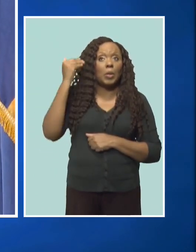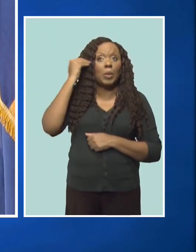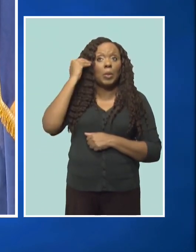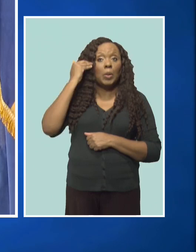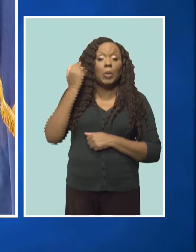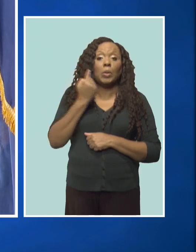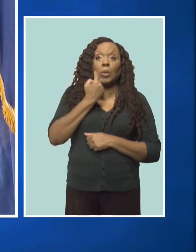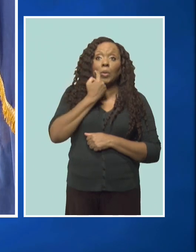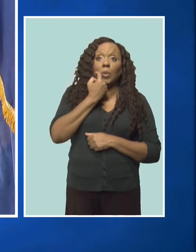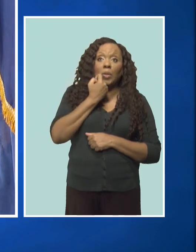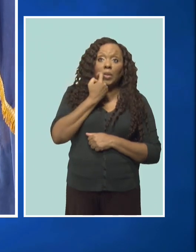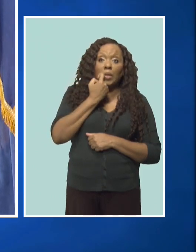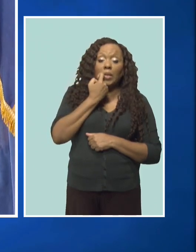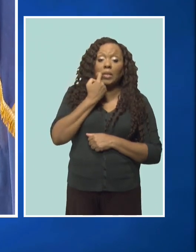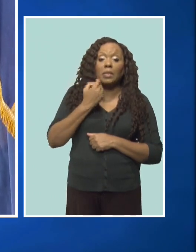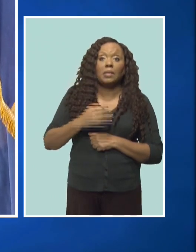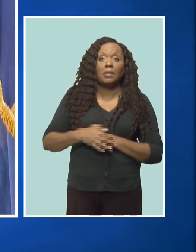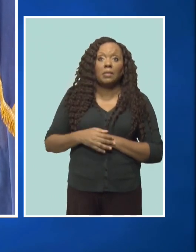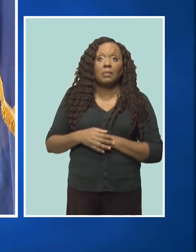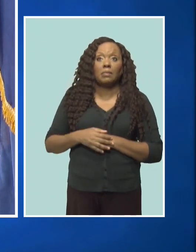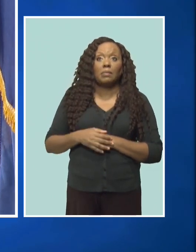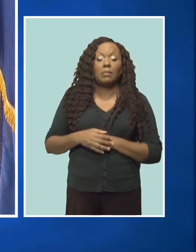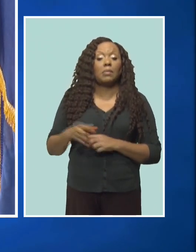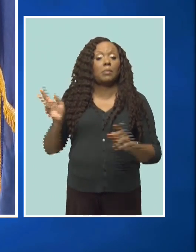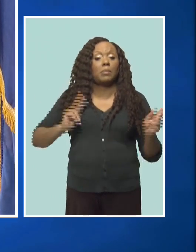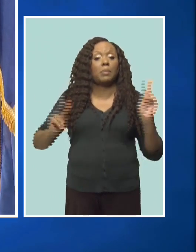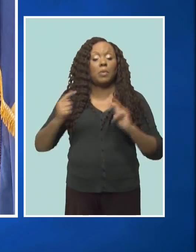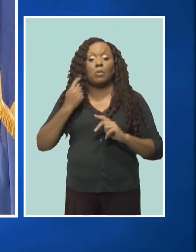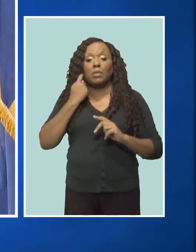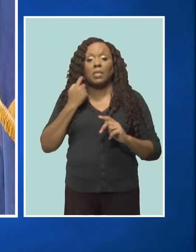recently we had a couple of hikers